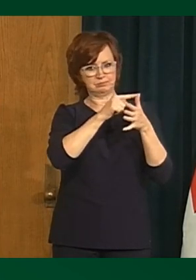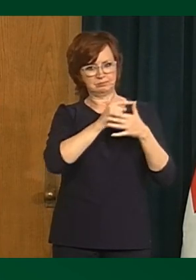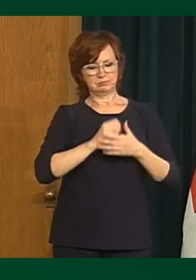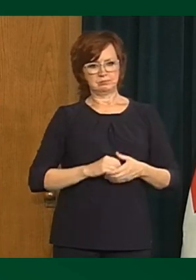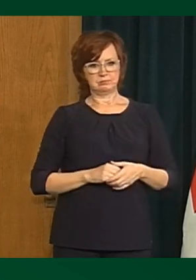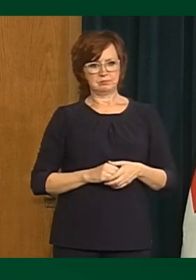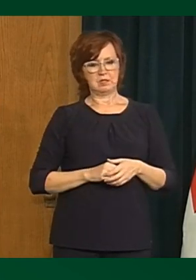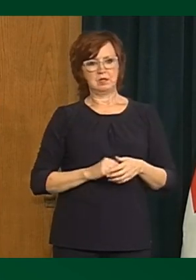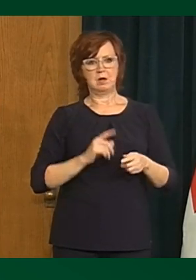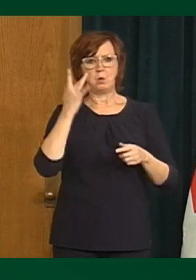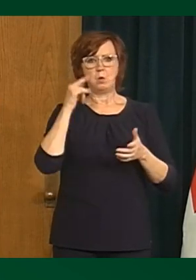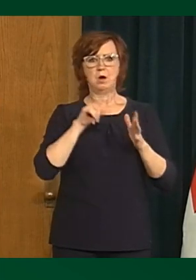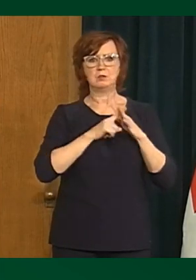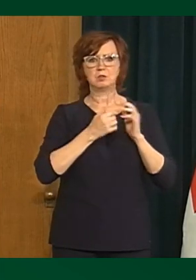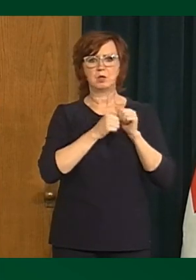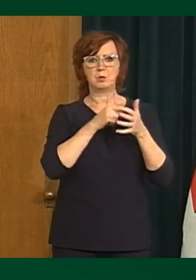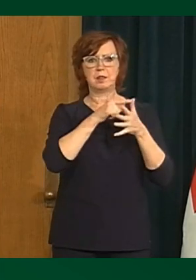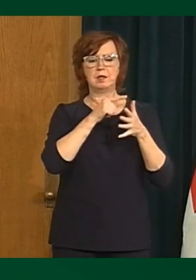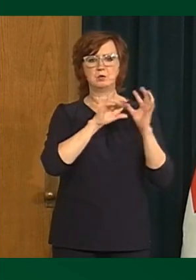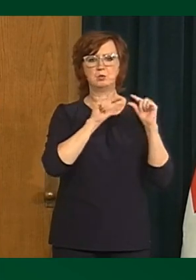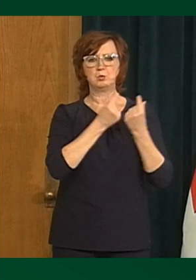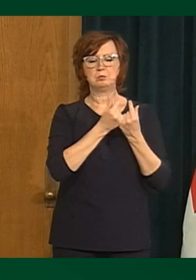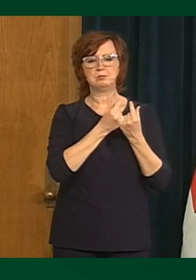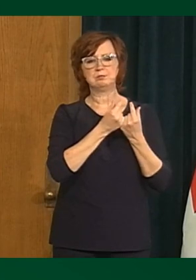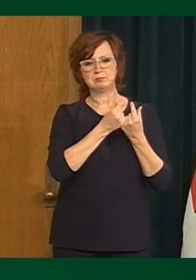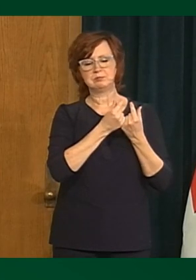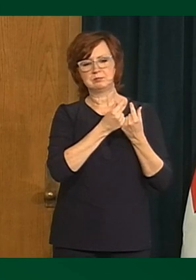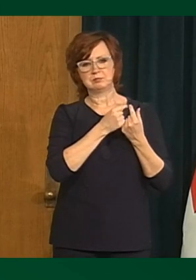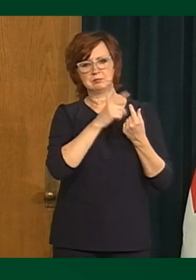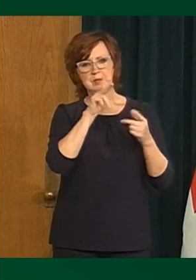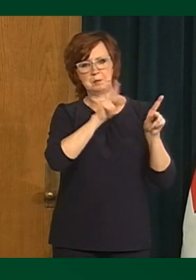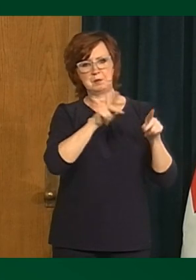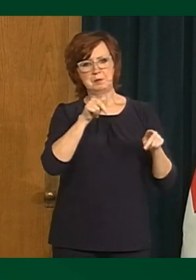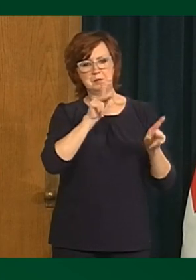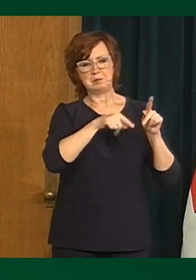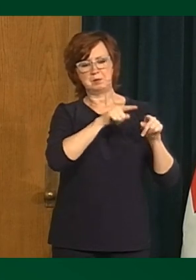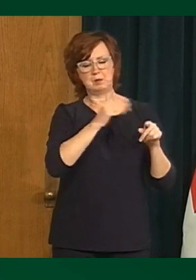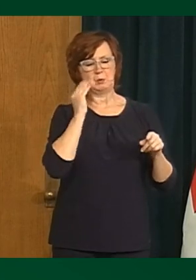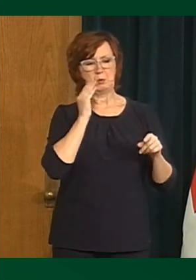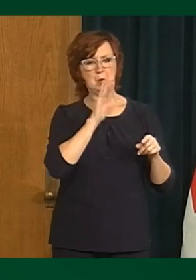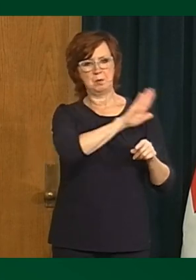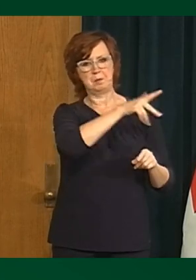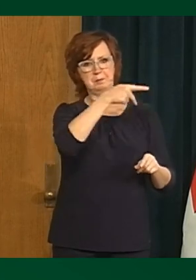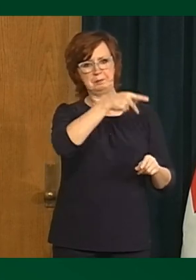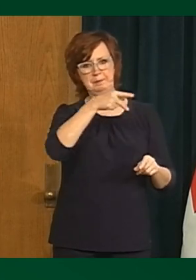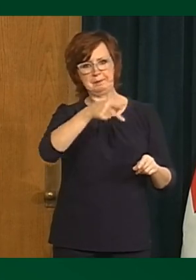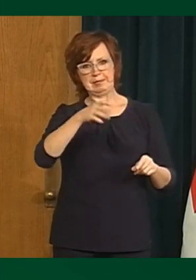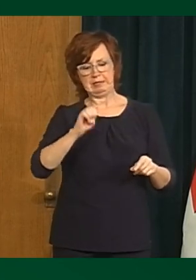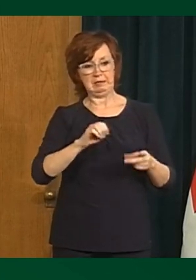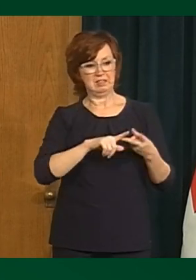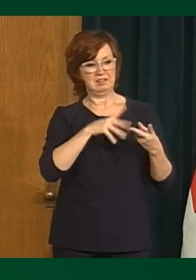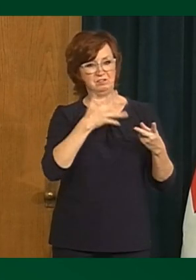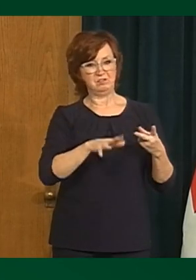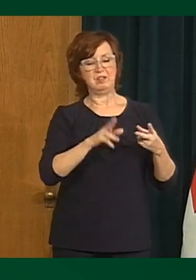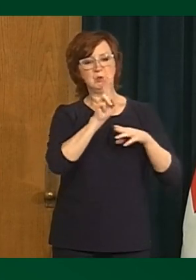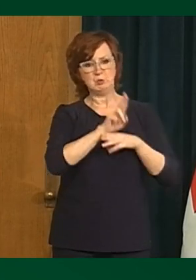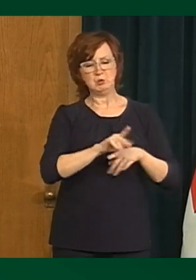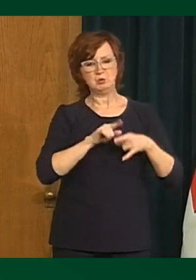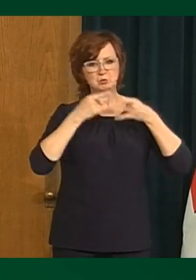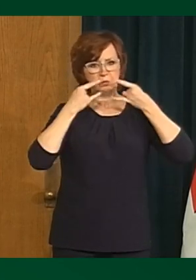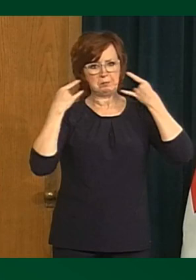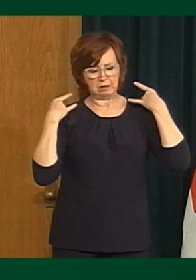knowledgeable about infection control and personal protective equipment guidelines. So, and then that is the model that a